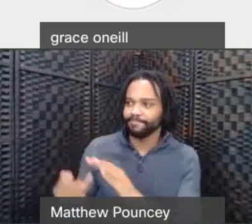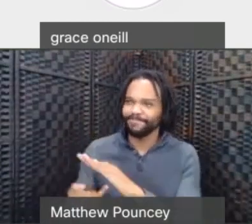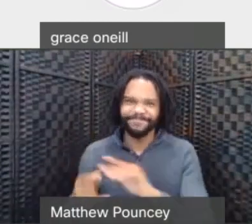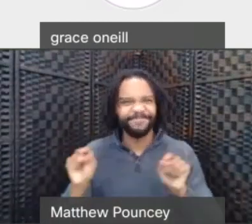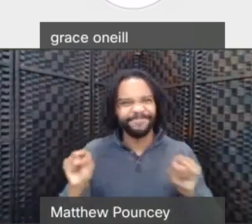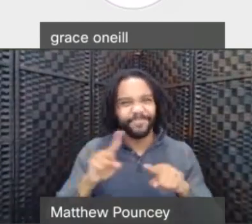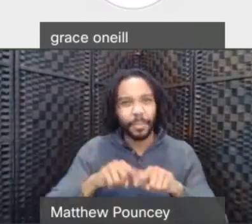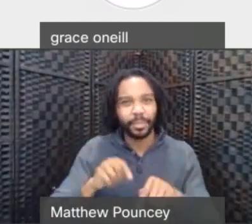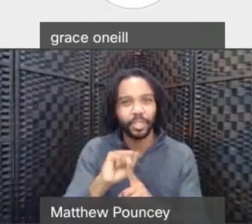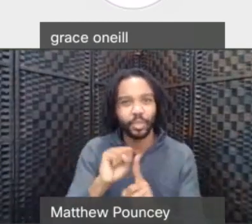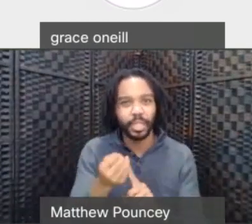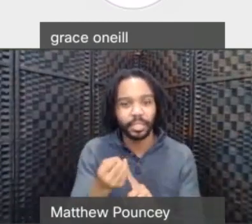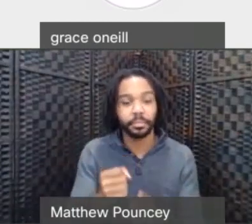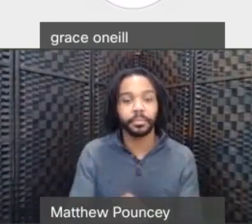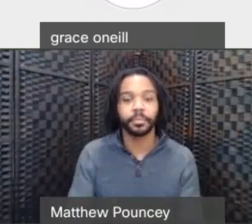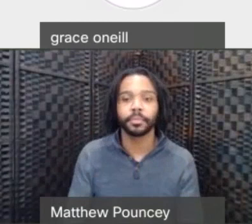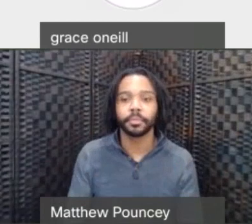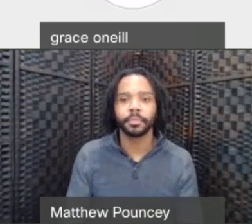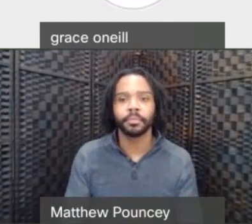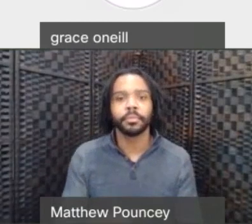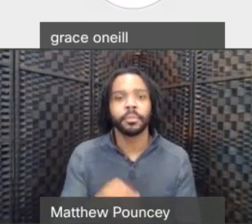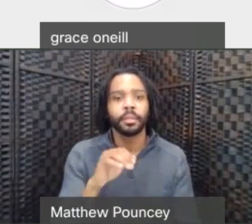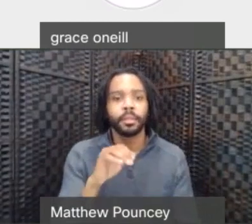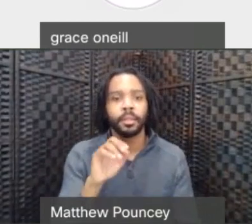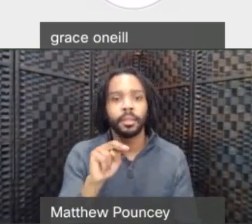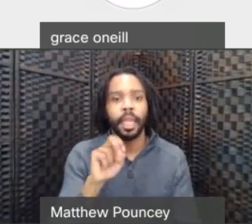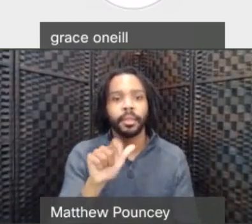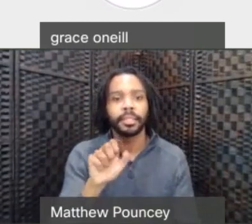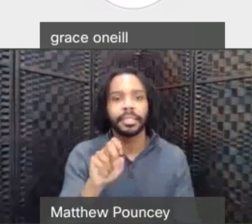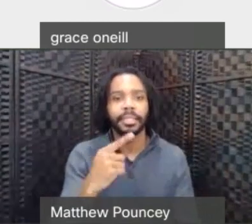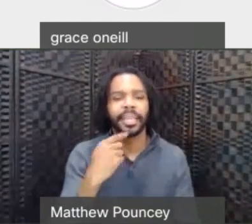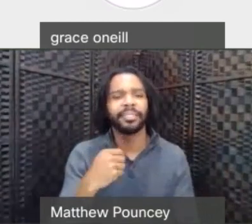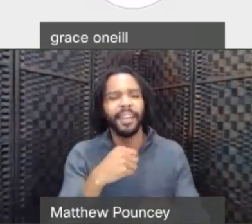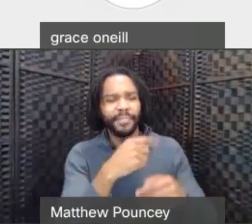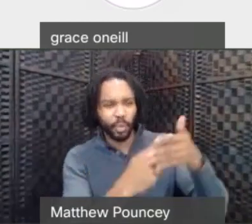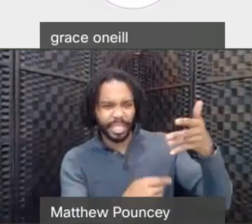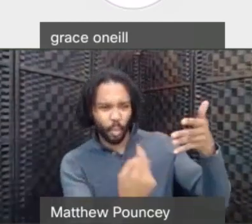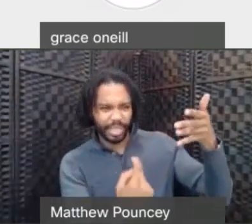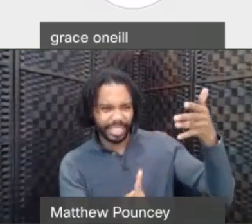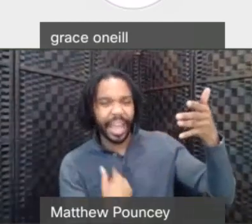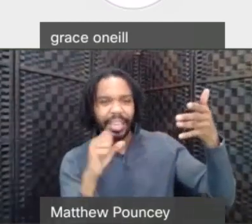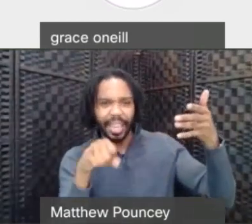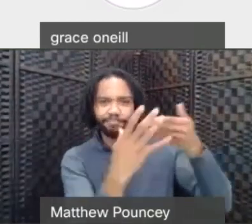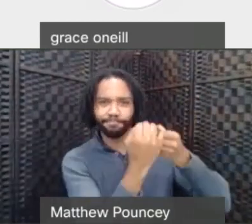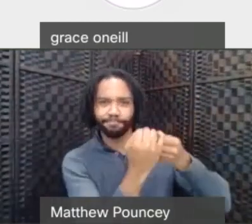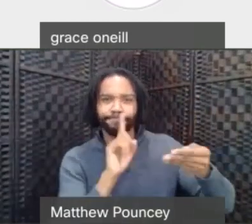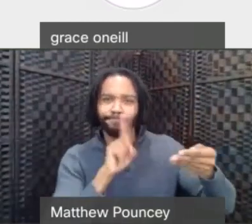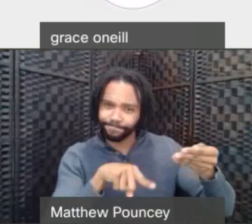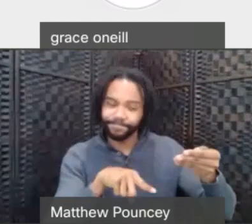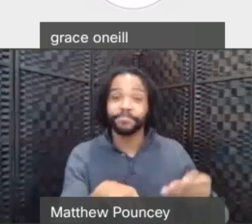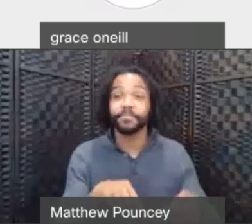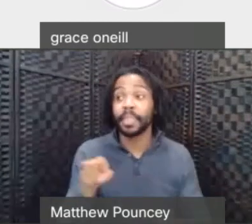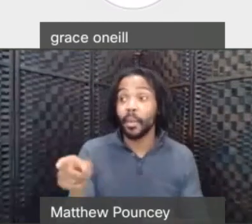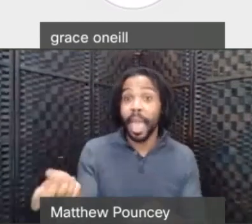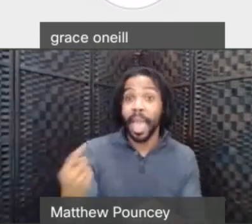So I can answer a couple of these other questions together. They're asking about the difference between exposure and someone who's boosted and someone who's